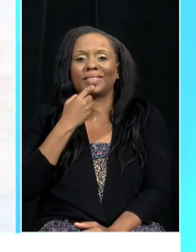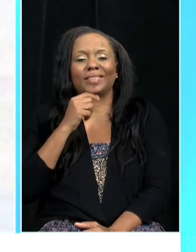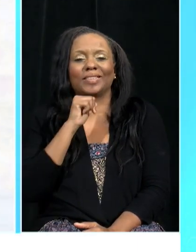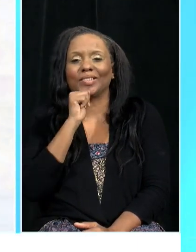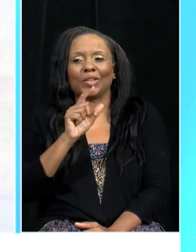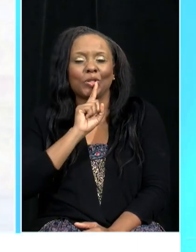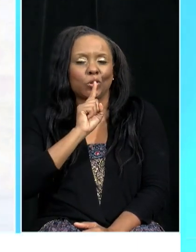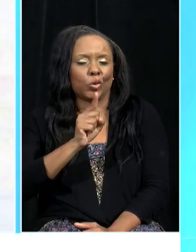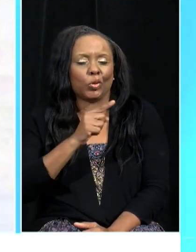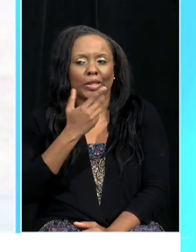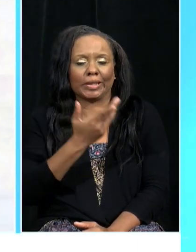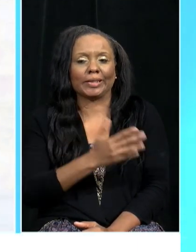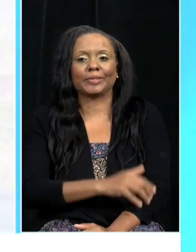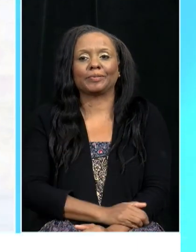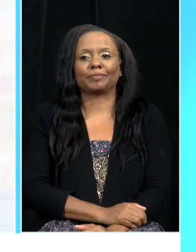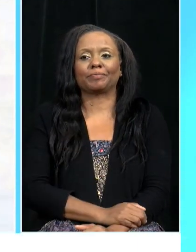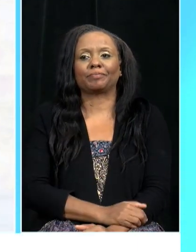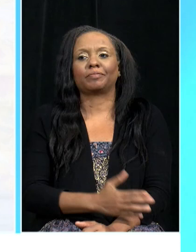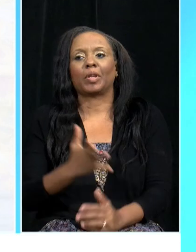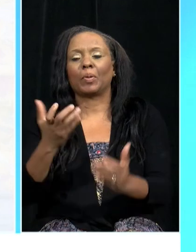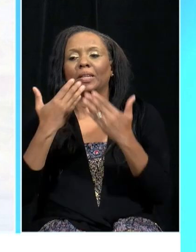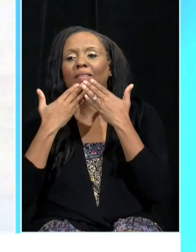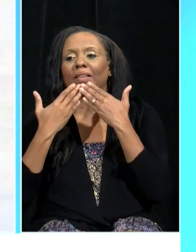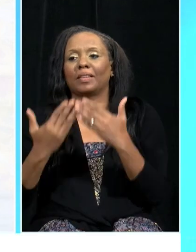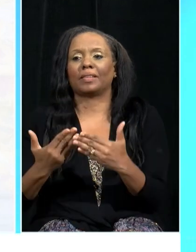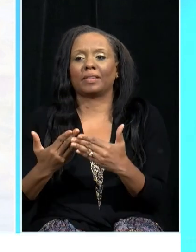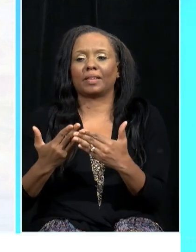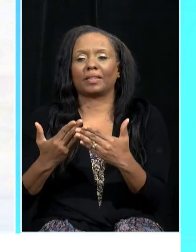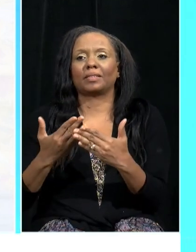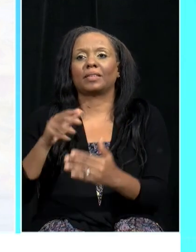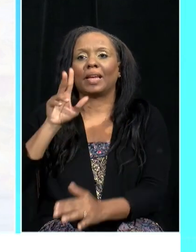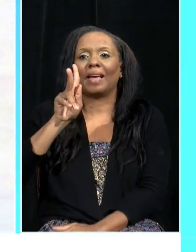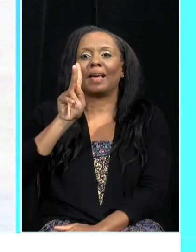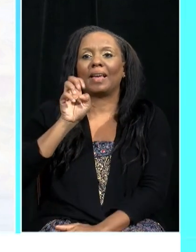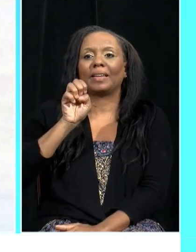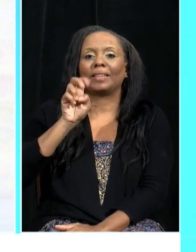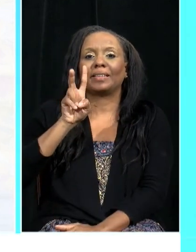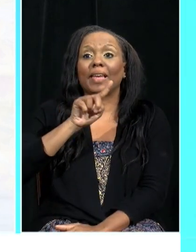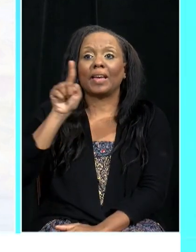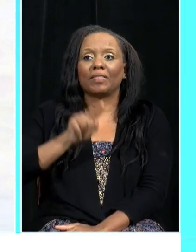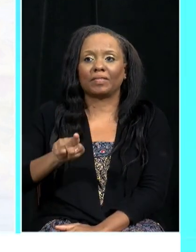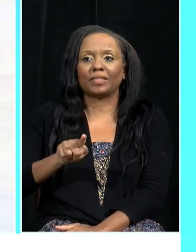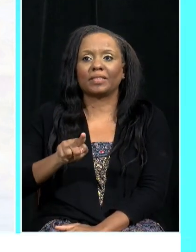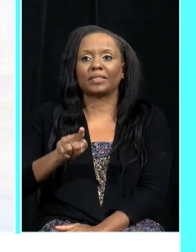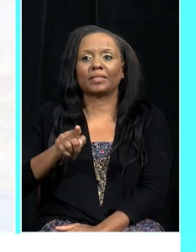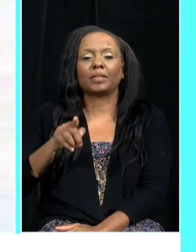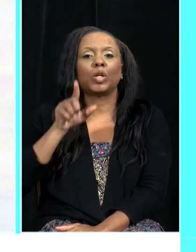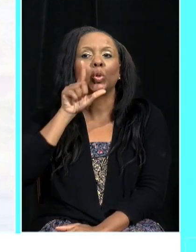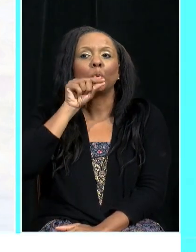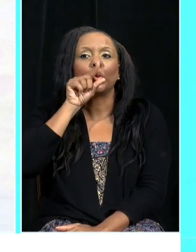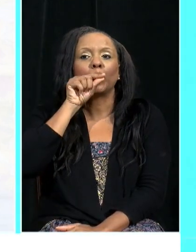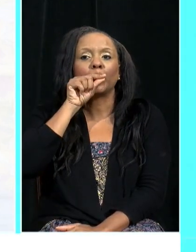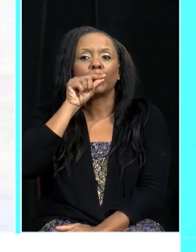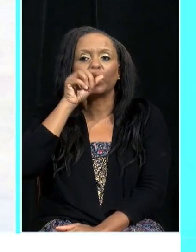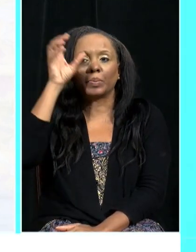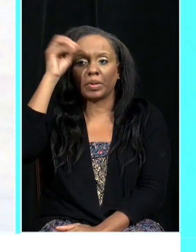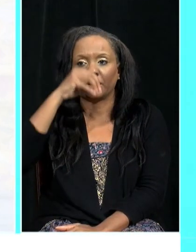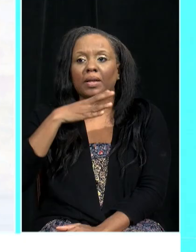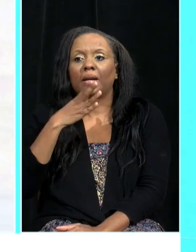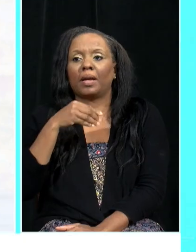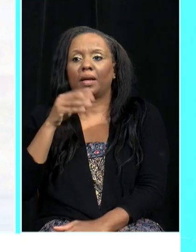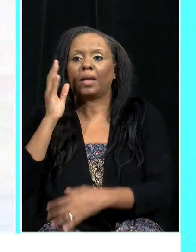are unsure. So I want to say thanks very much to Kev Politics for that Twitter opinion poll, and they also have